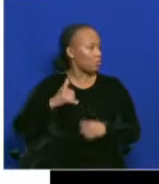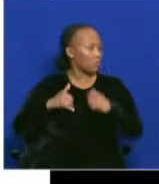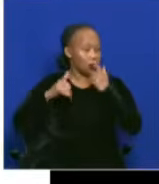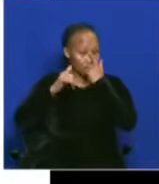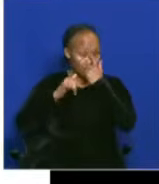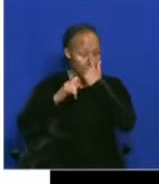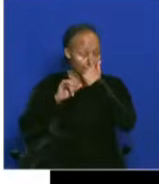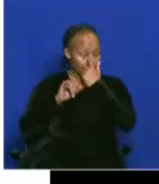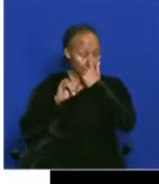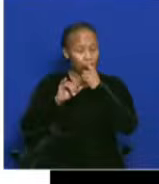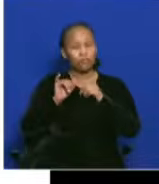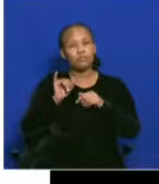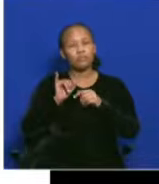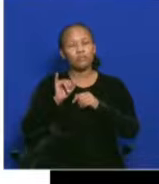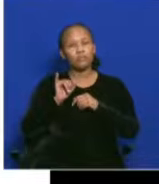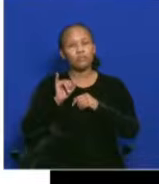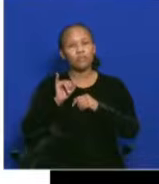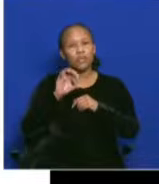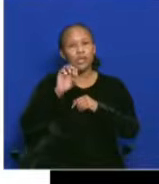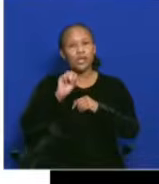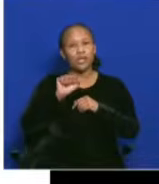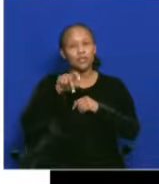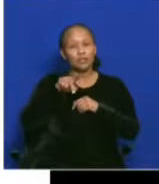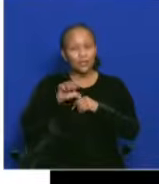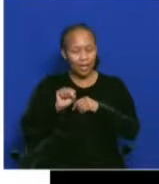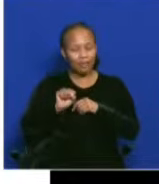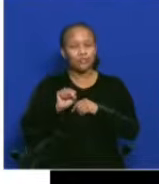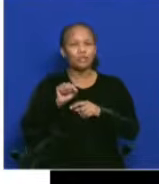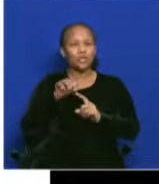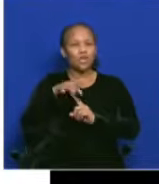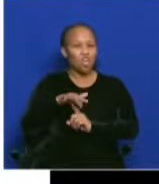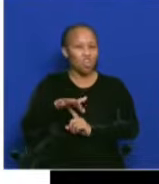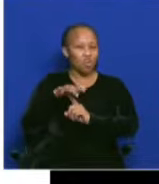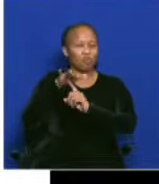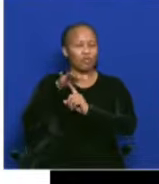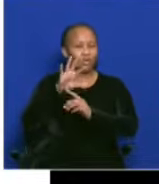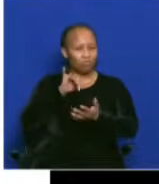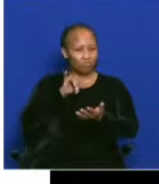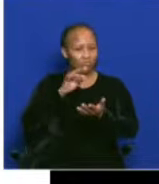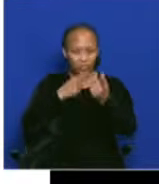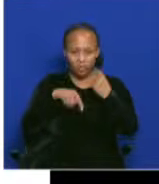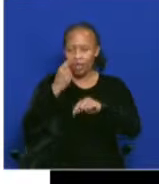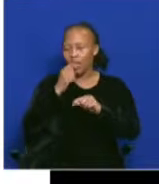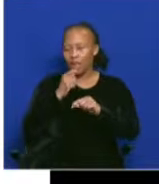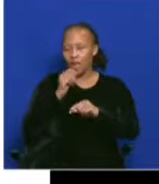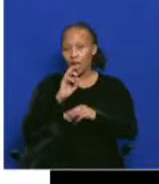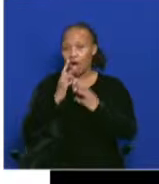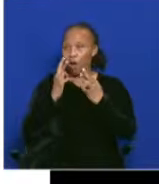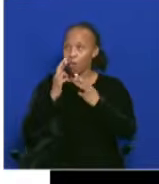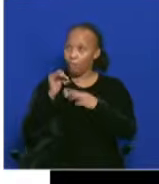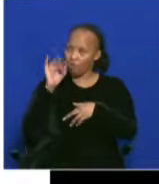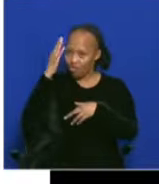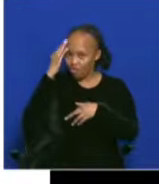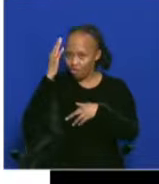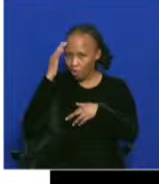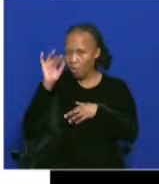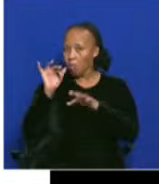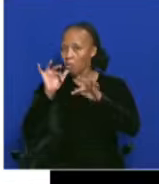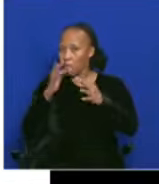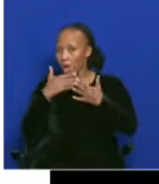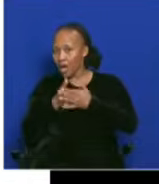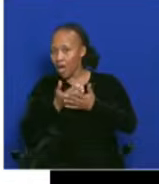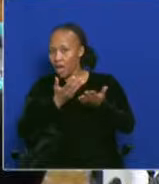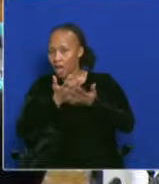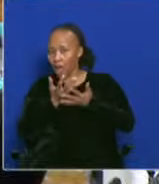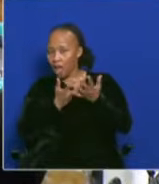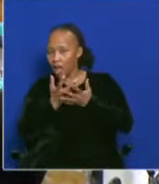helicopters? I'm sure you know the right guys to talk to. If you could get them at the right price, we could sell